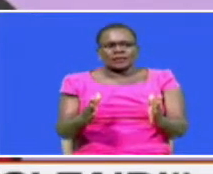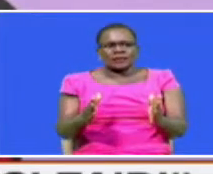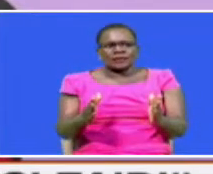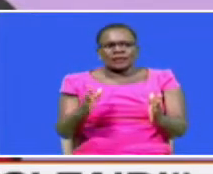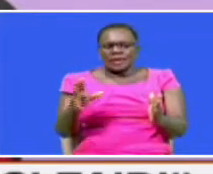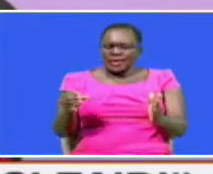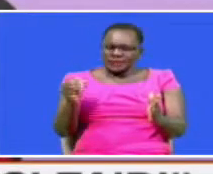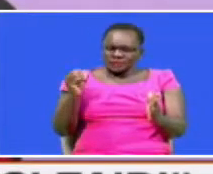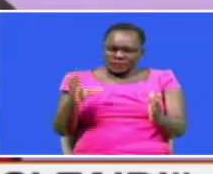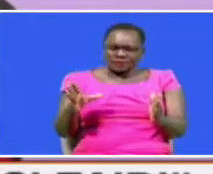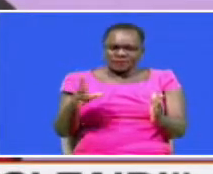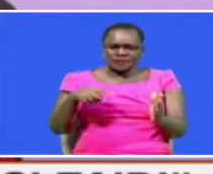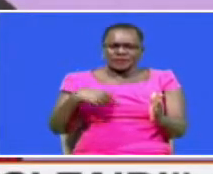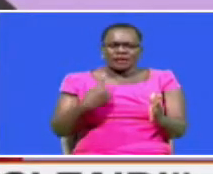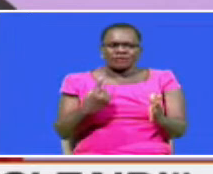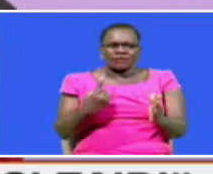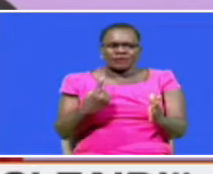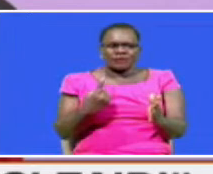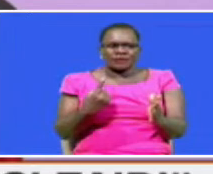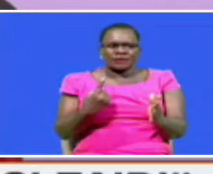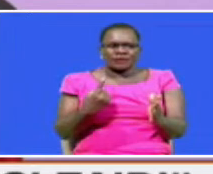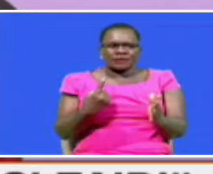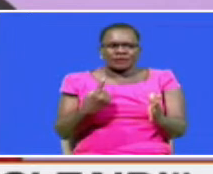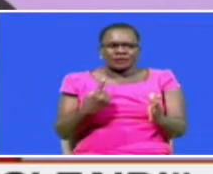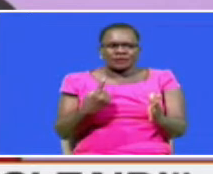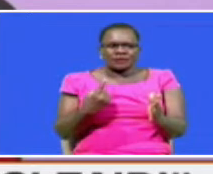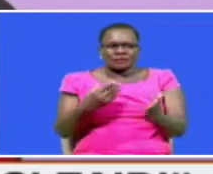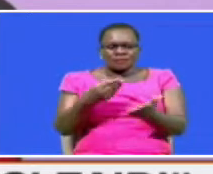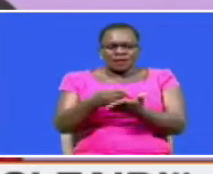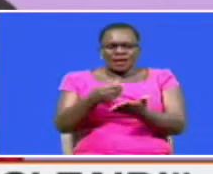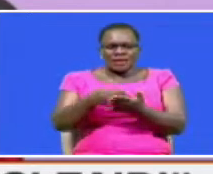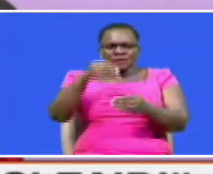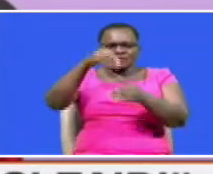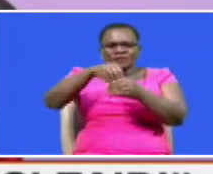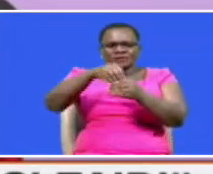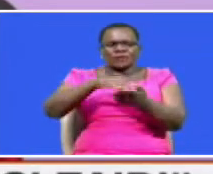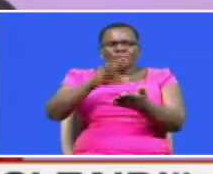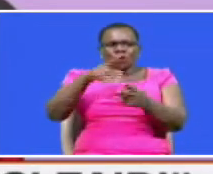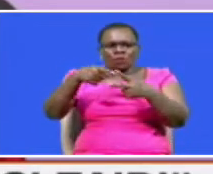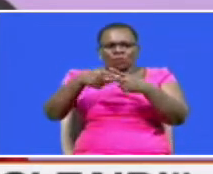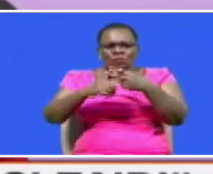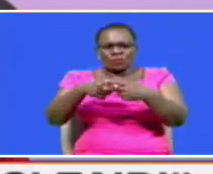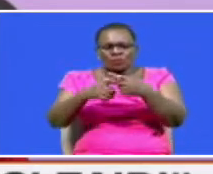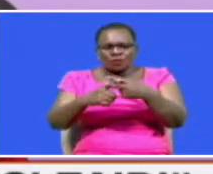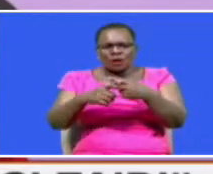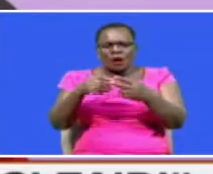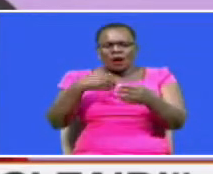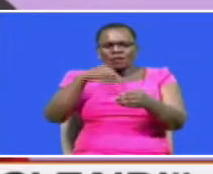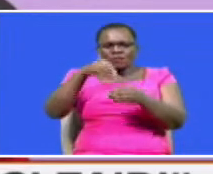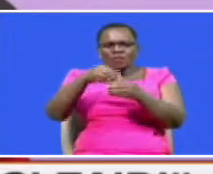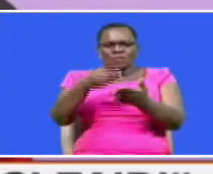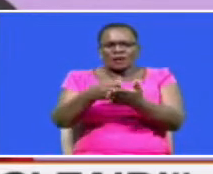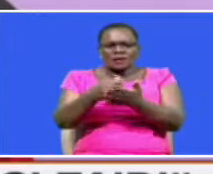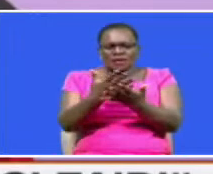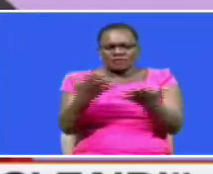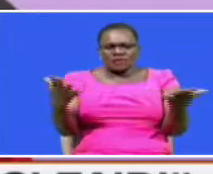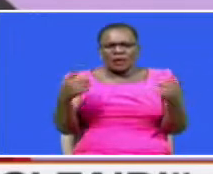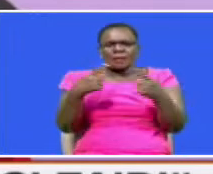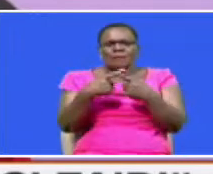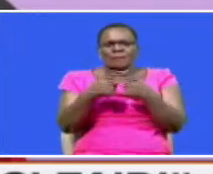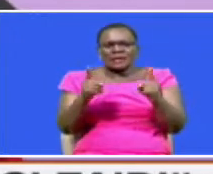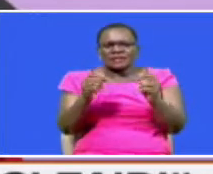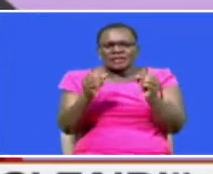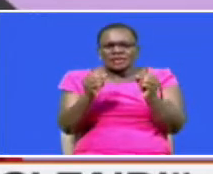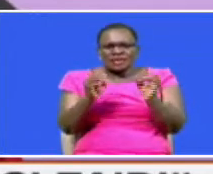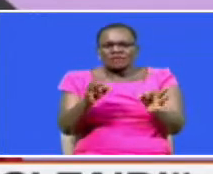expensive. We are investing a lot of money in medical equipment. We're investing a lot of money in everything, but there's